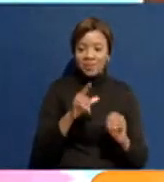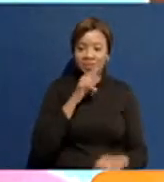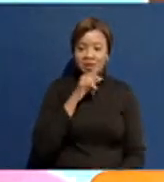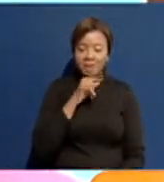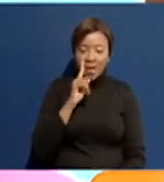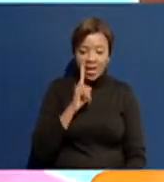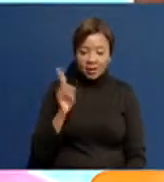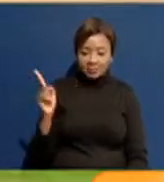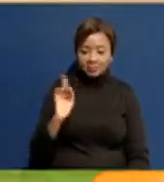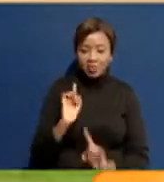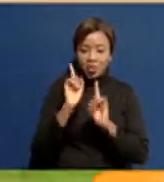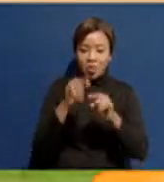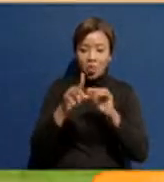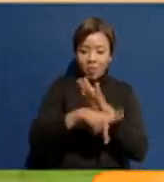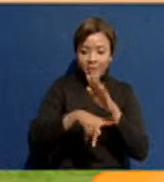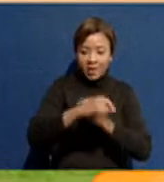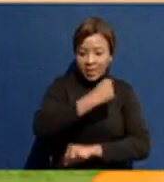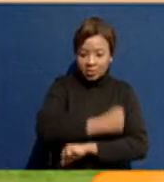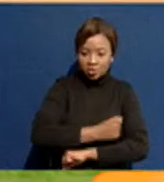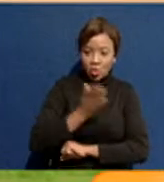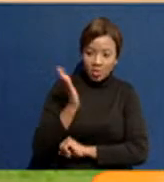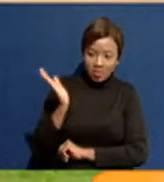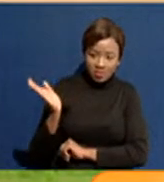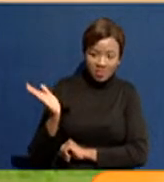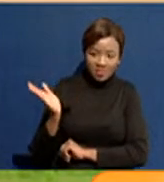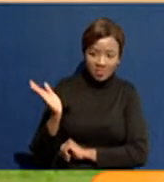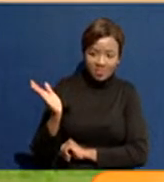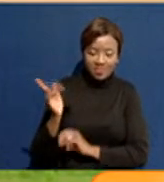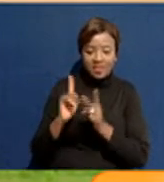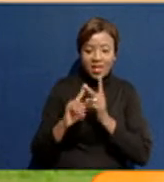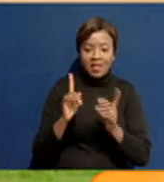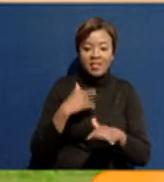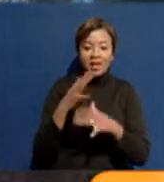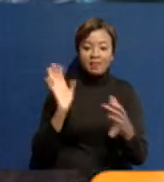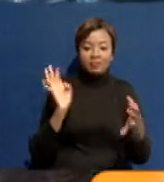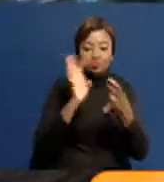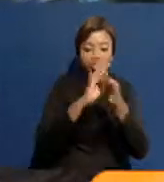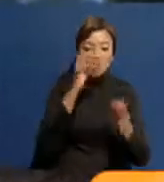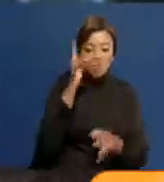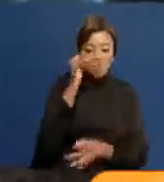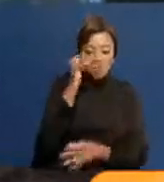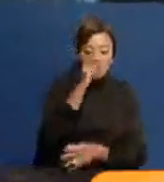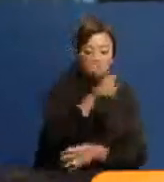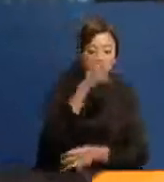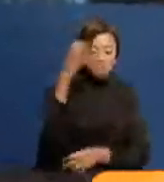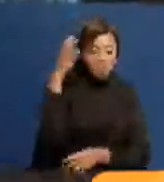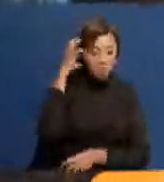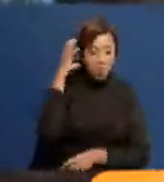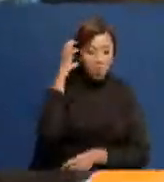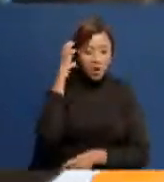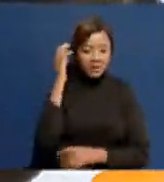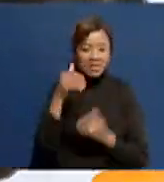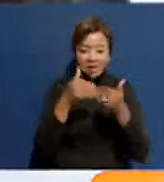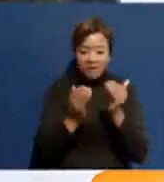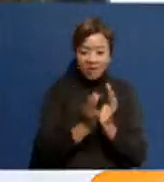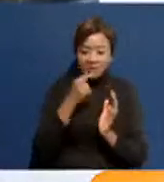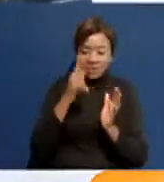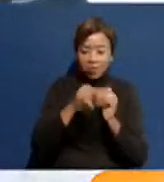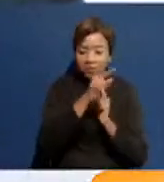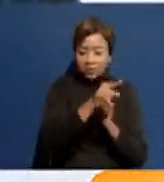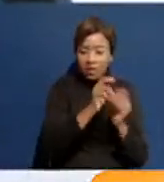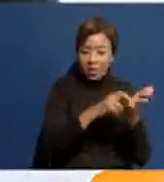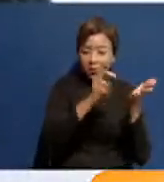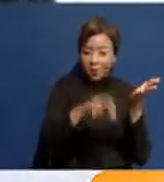Odero attended Ngodhe Primary School and later joined Mombasa Polytechnic, where his family says he dropped